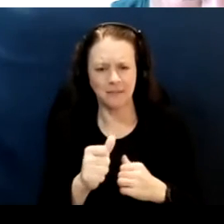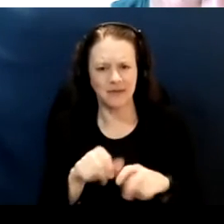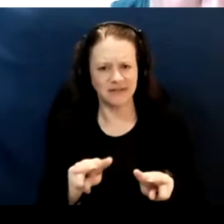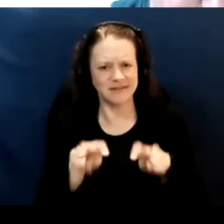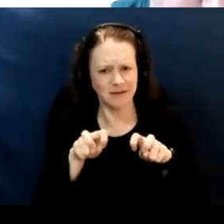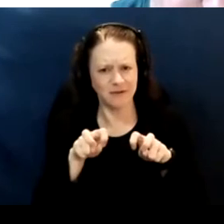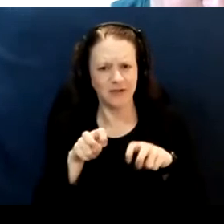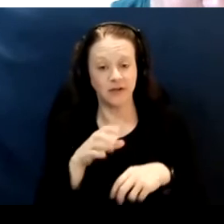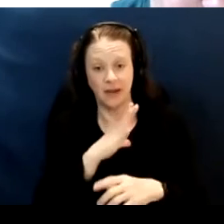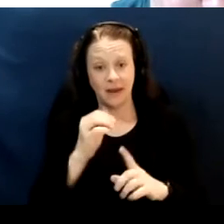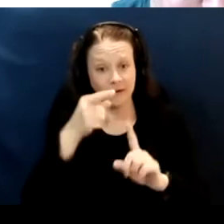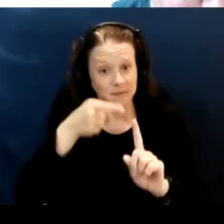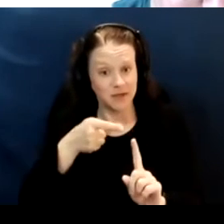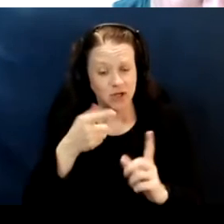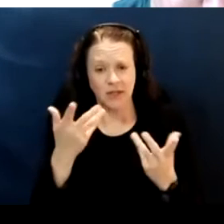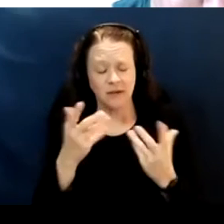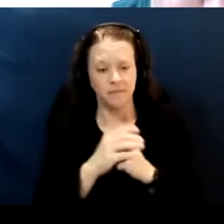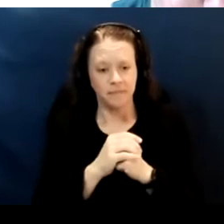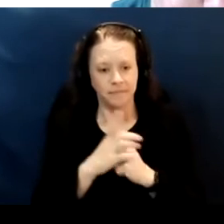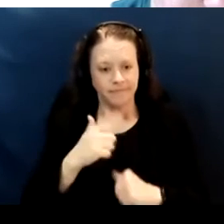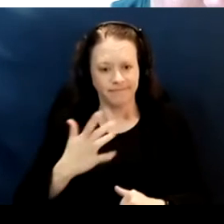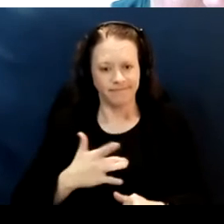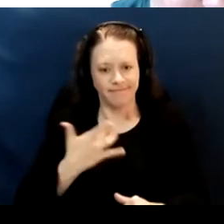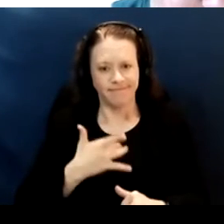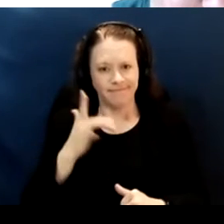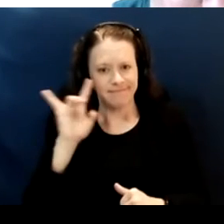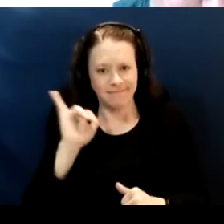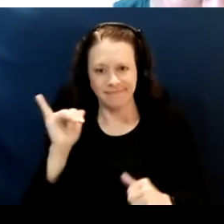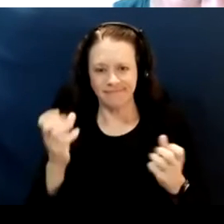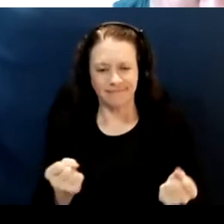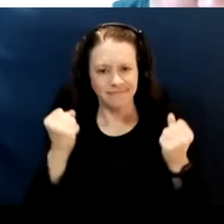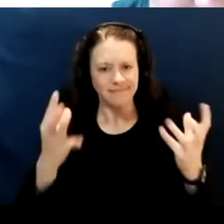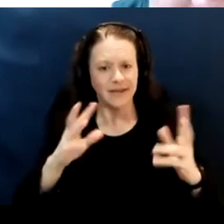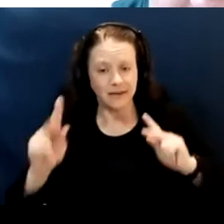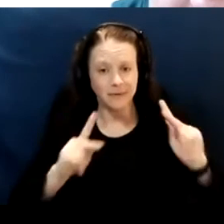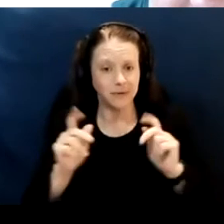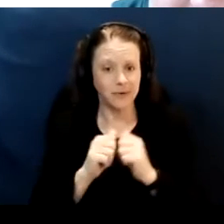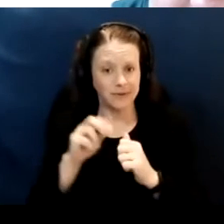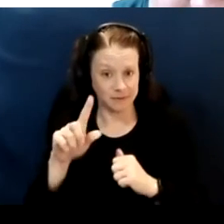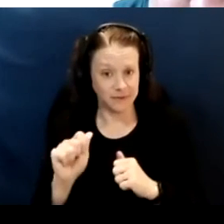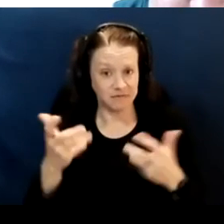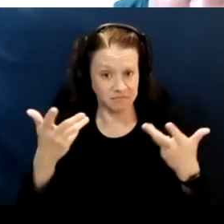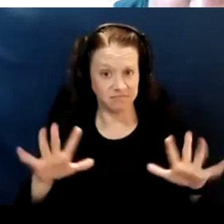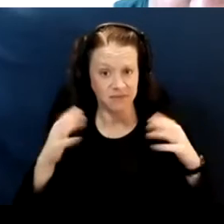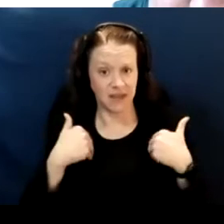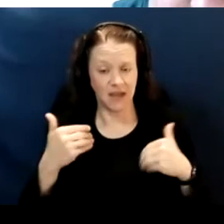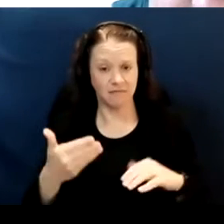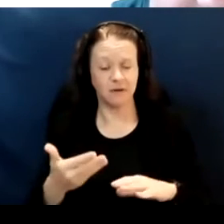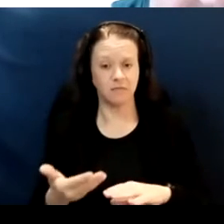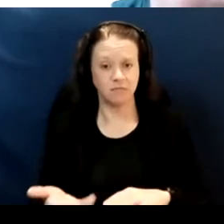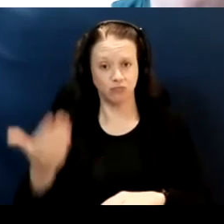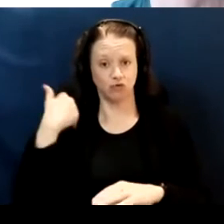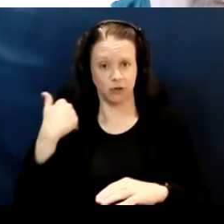And especially, I feel like, because many people with disabilities have pre-existing